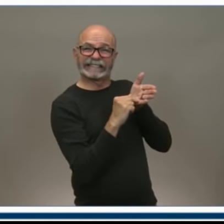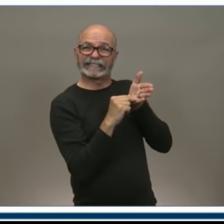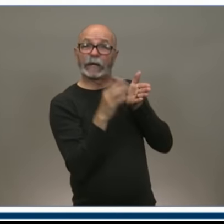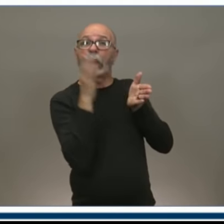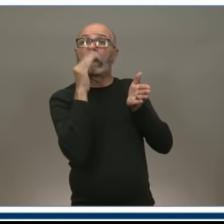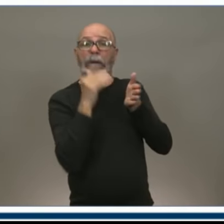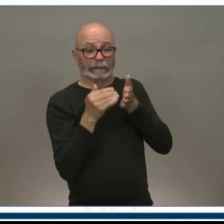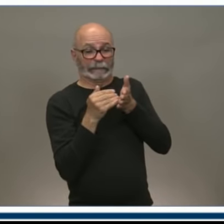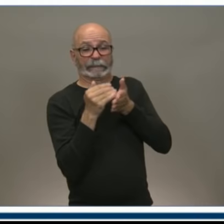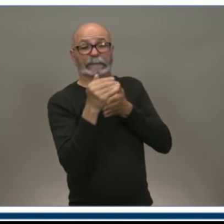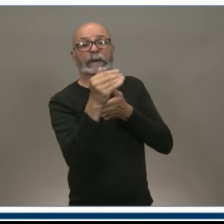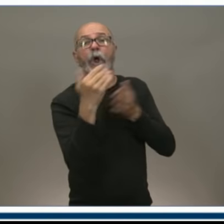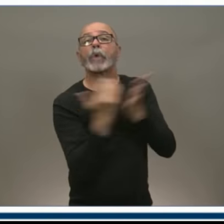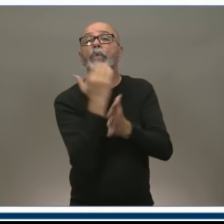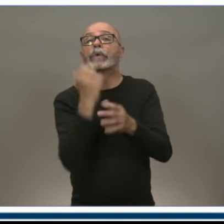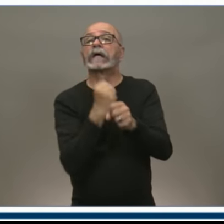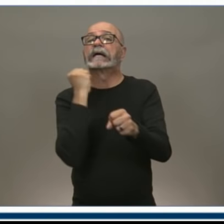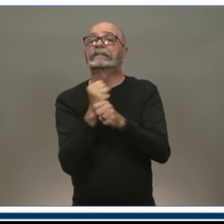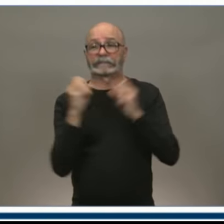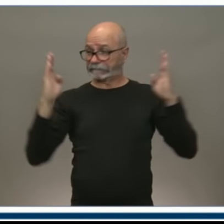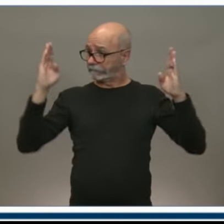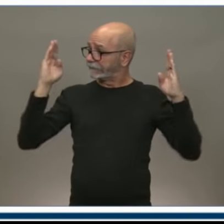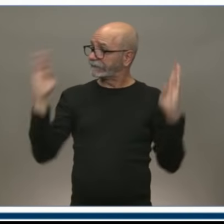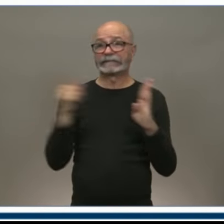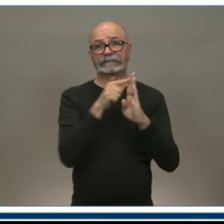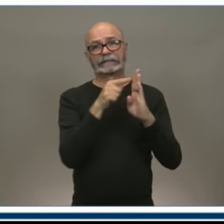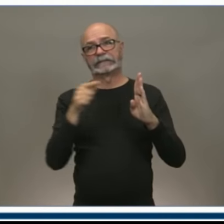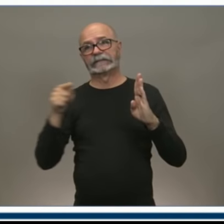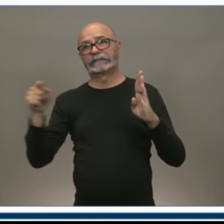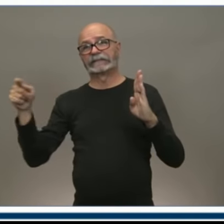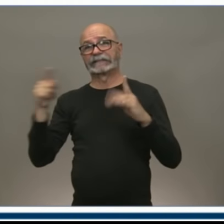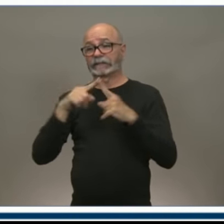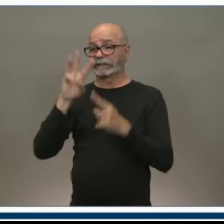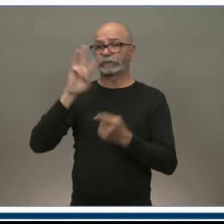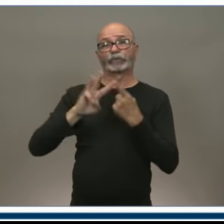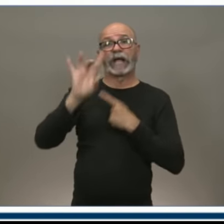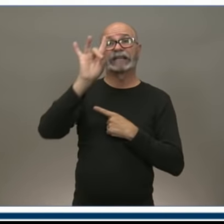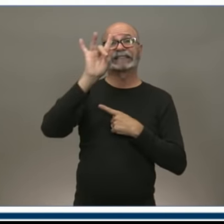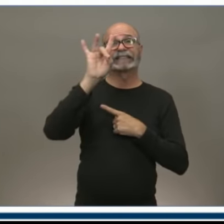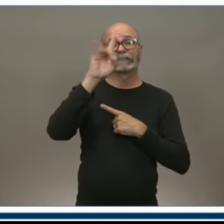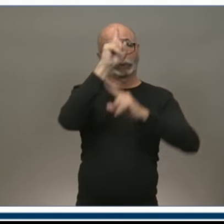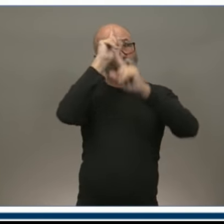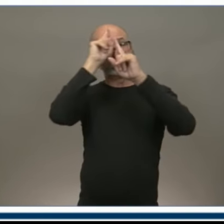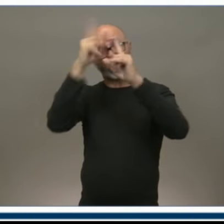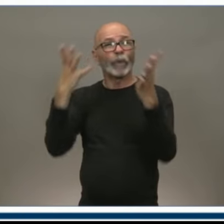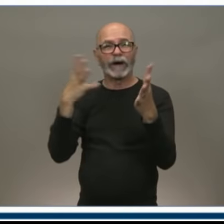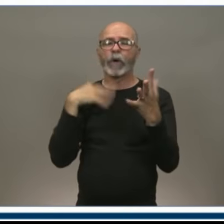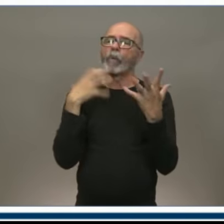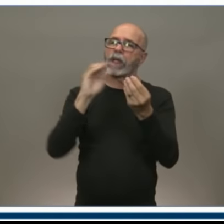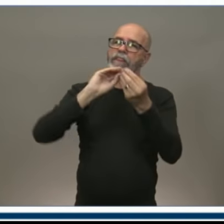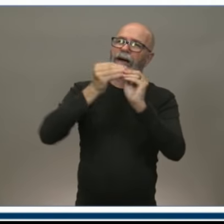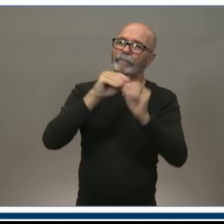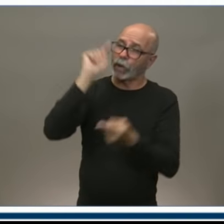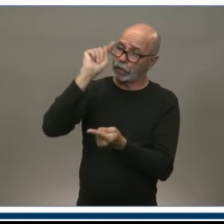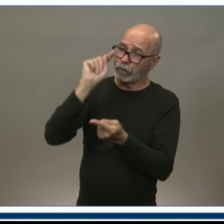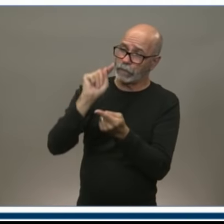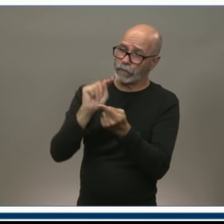next 6 to 8 weeks to minimize our social contacts, decrease the number of people that we are in contact